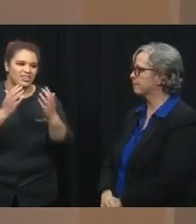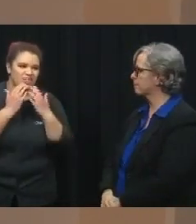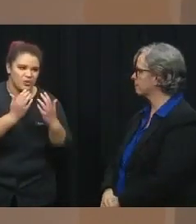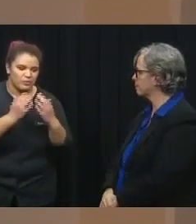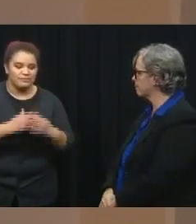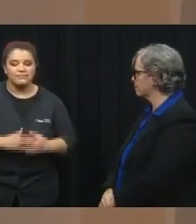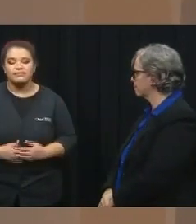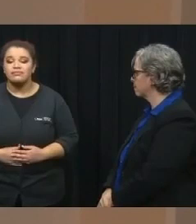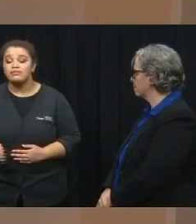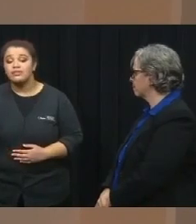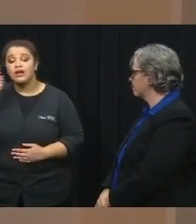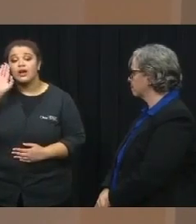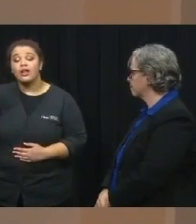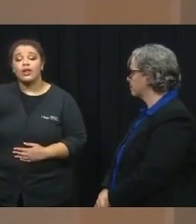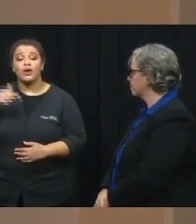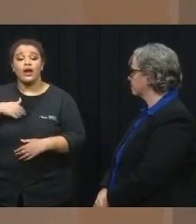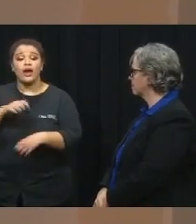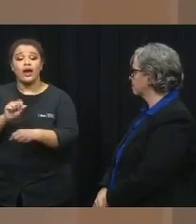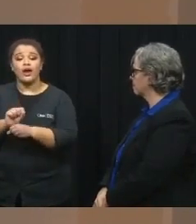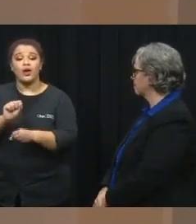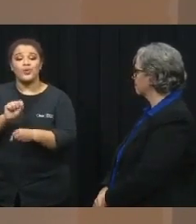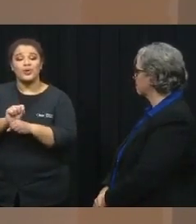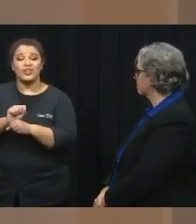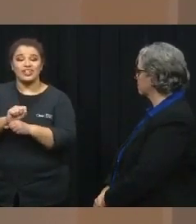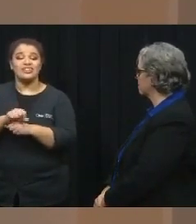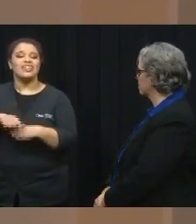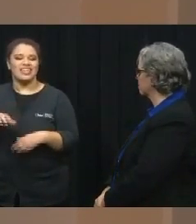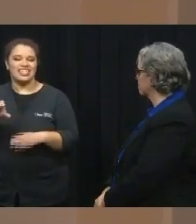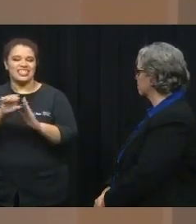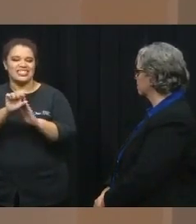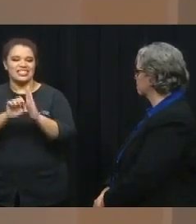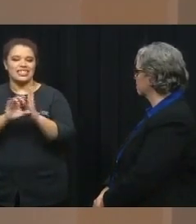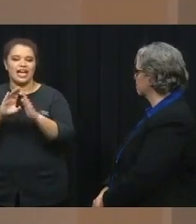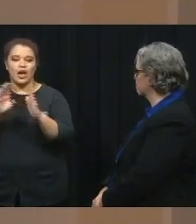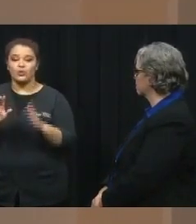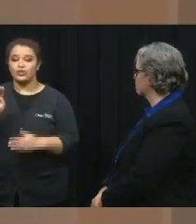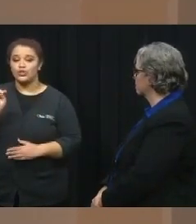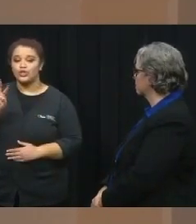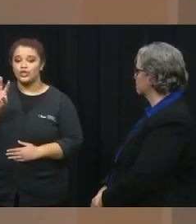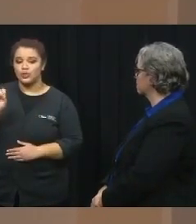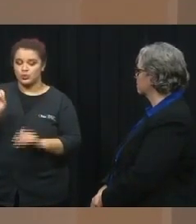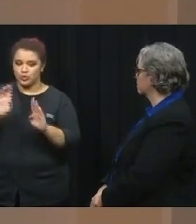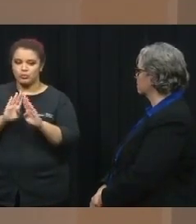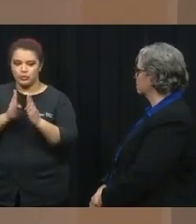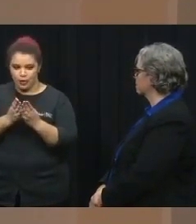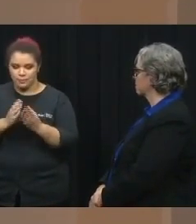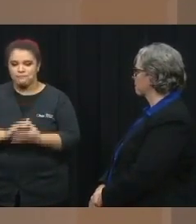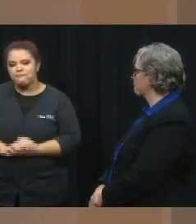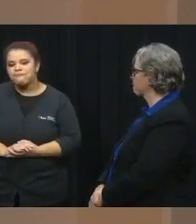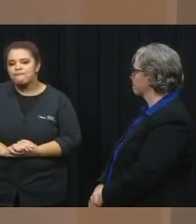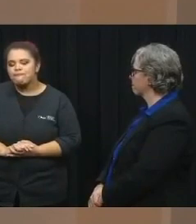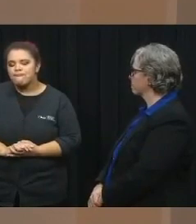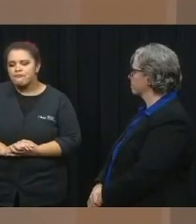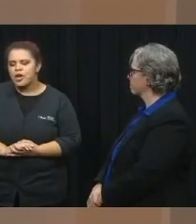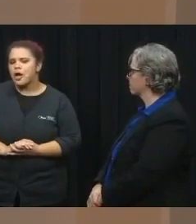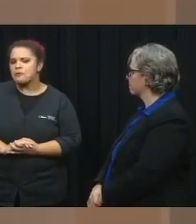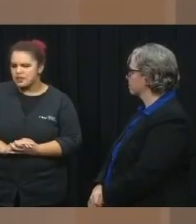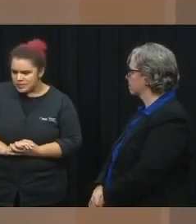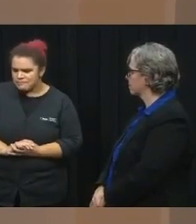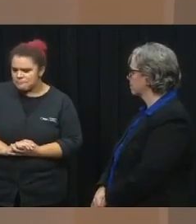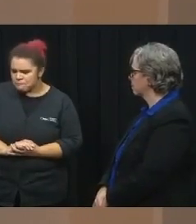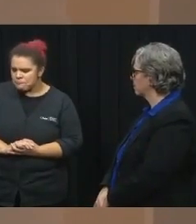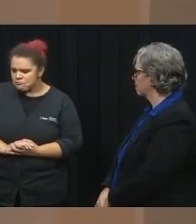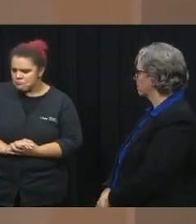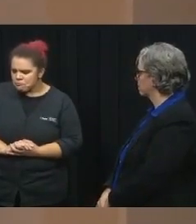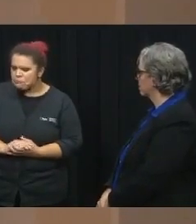Hi everyone, Andy Chow with Ohio Public Radio and Television State House News Bureau. When it comes to the order and the question of